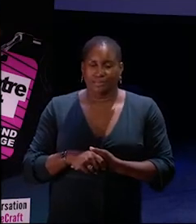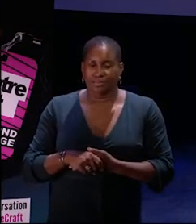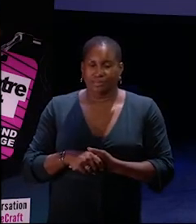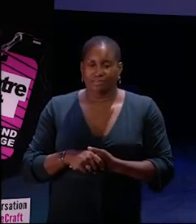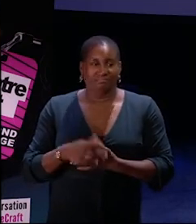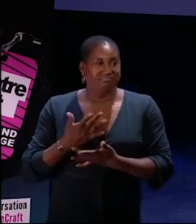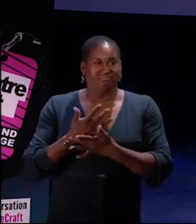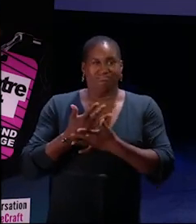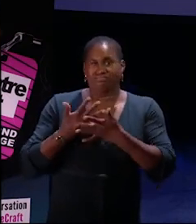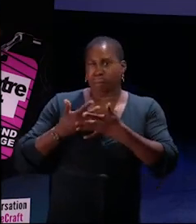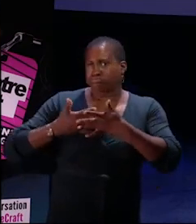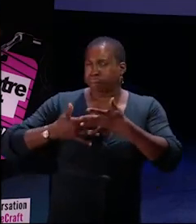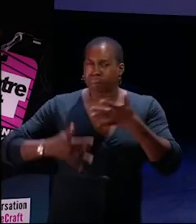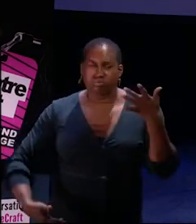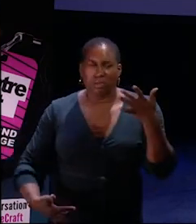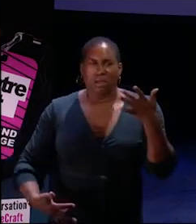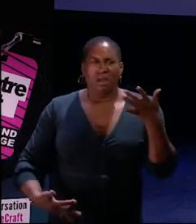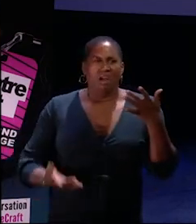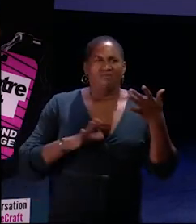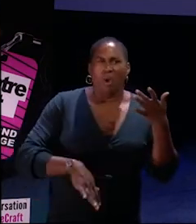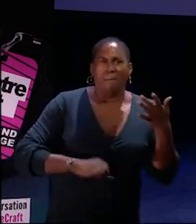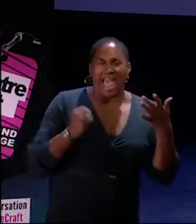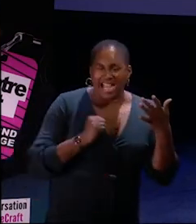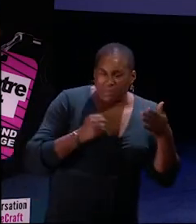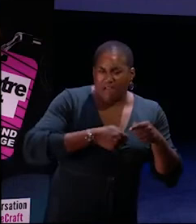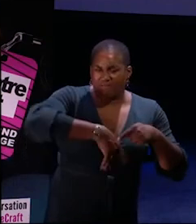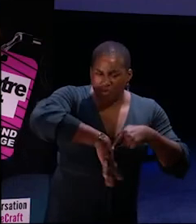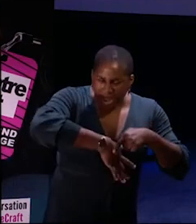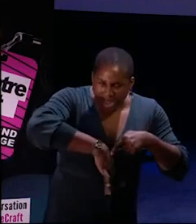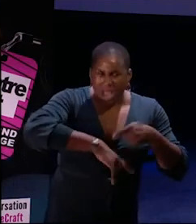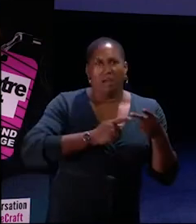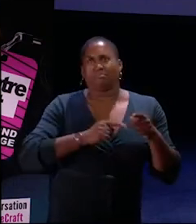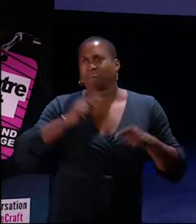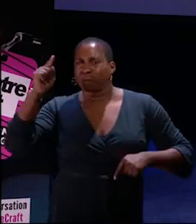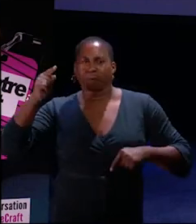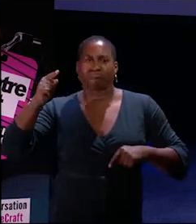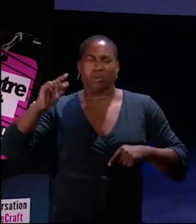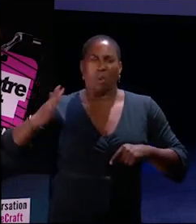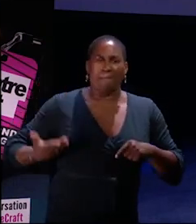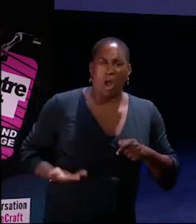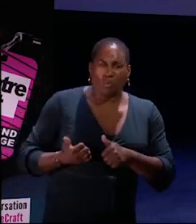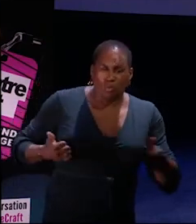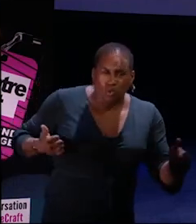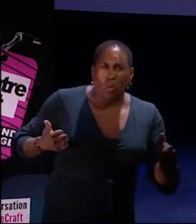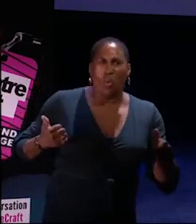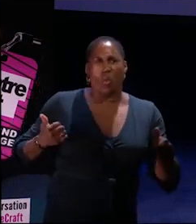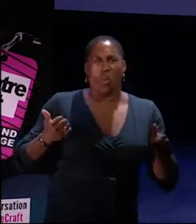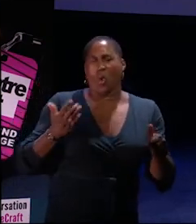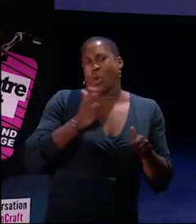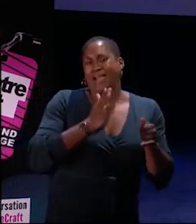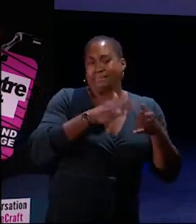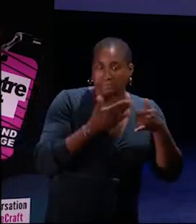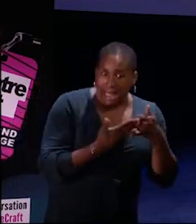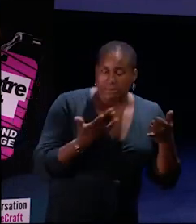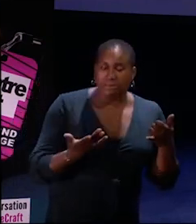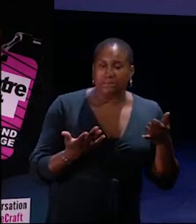I've done a lot. I've done everything from Edinburgh Fringe all the way up to commercial West End in 2020. I did